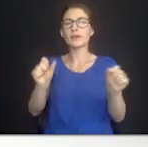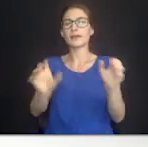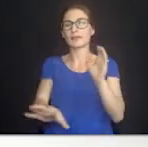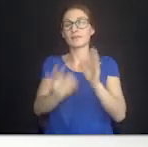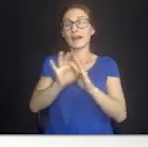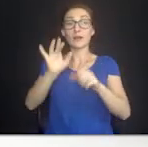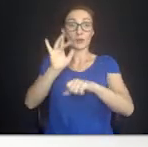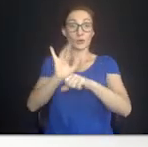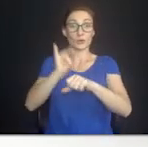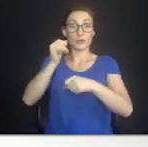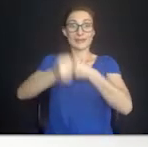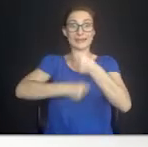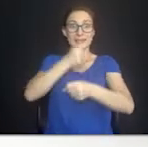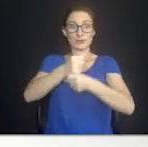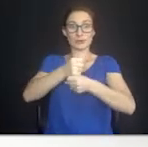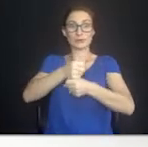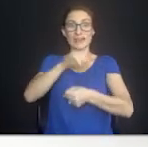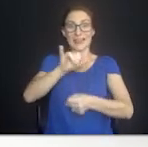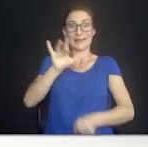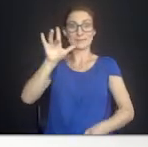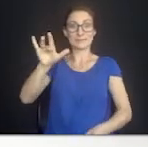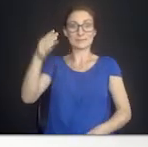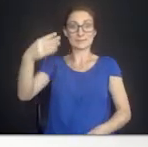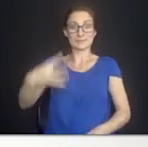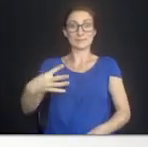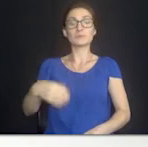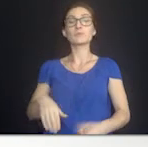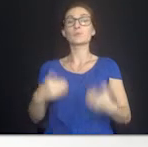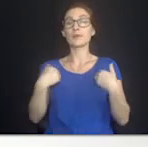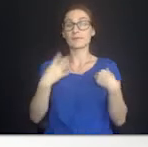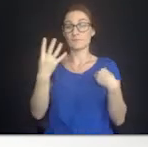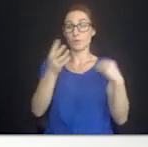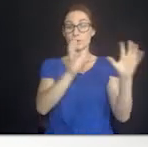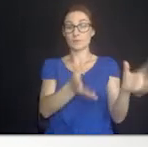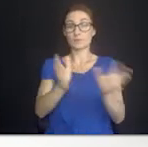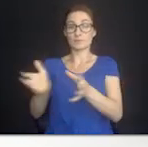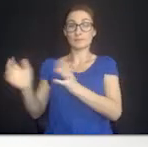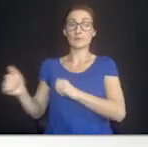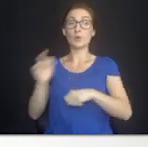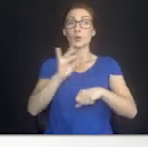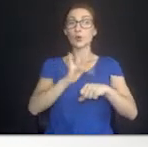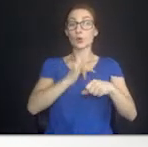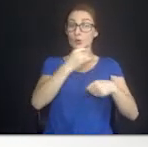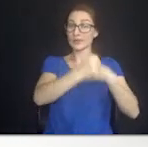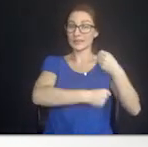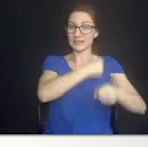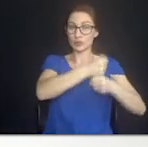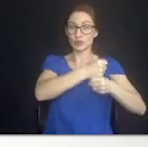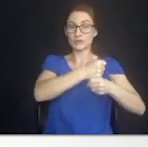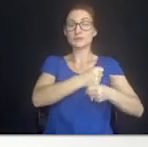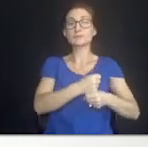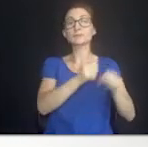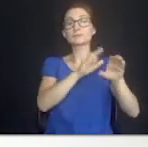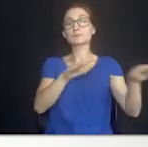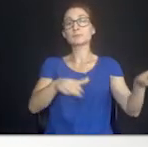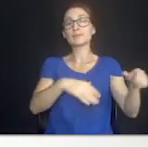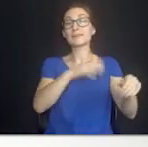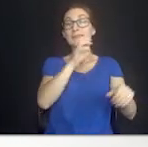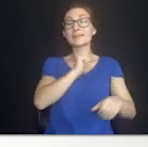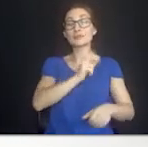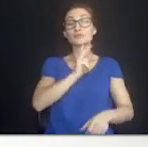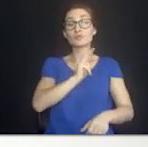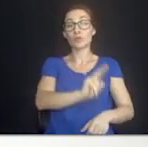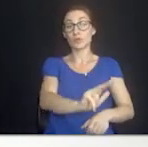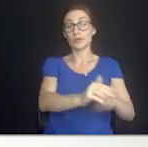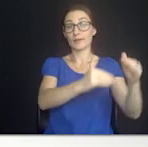all the information in early years. So we broke it into 4 life stages. Early years, which is for children under